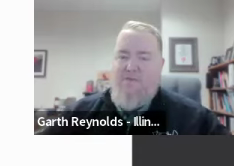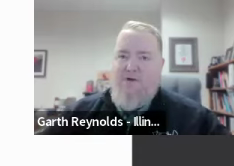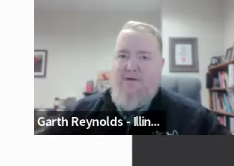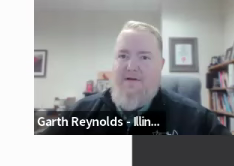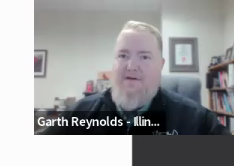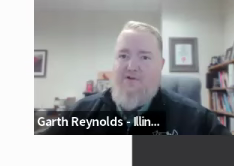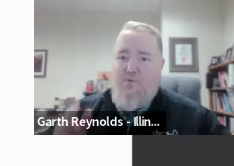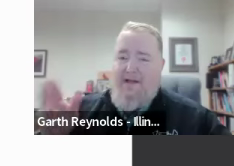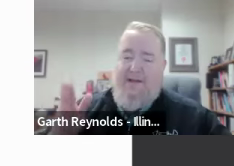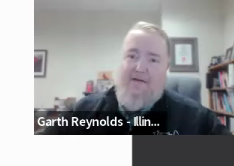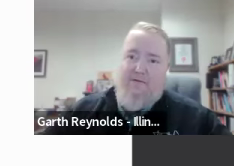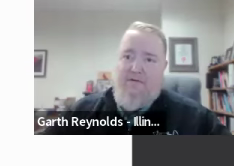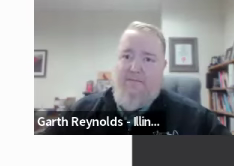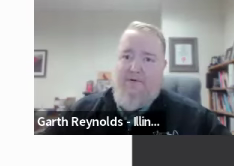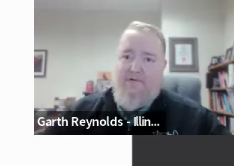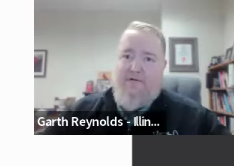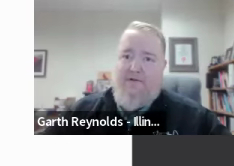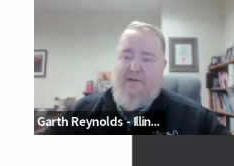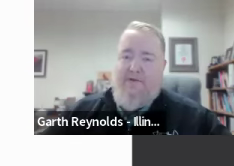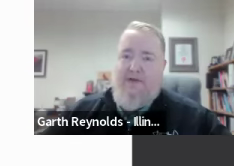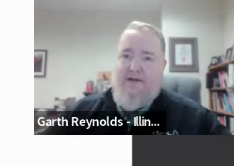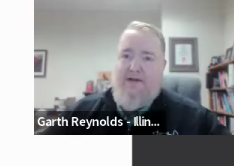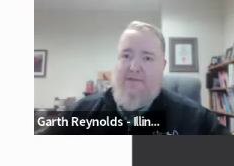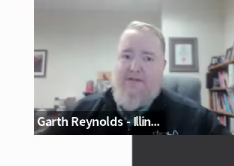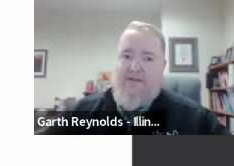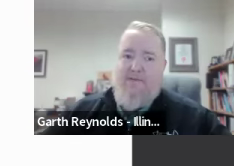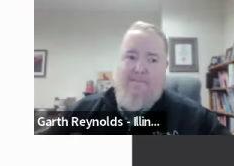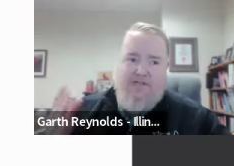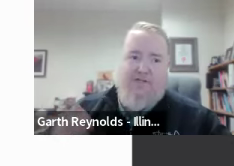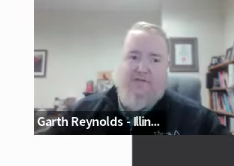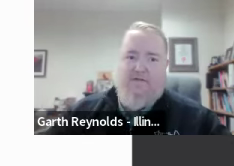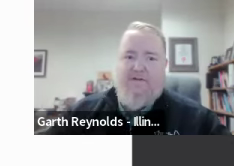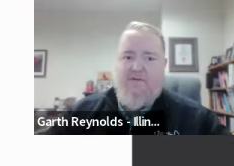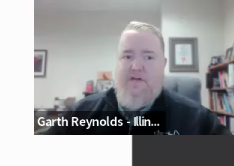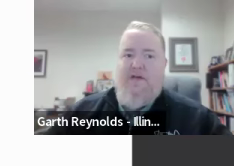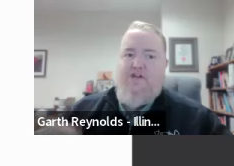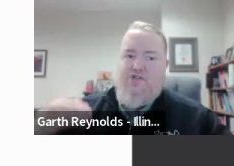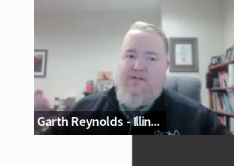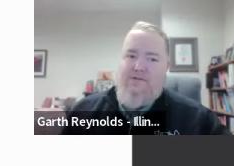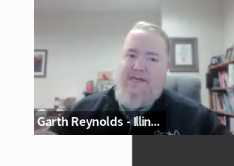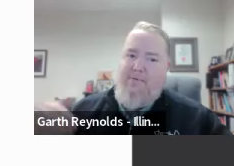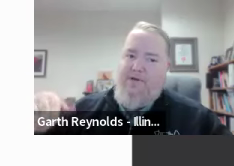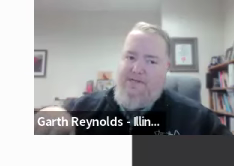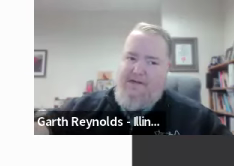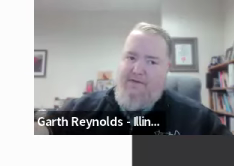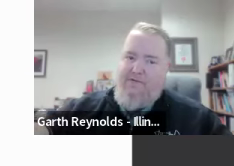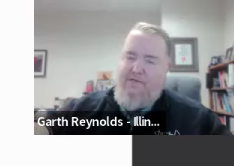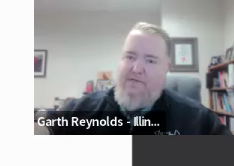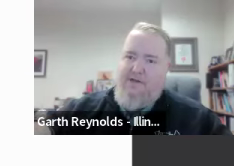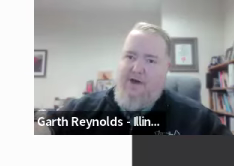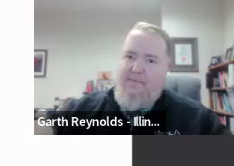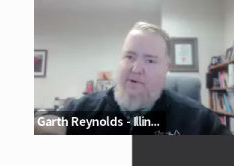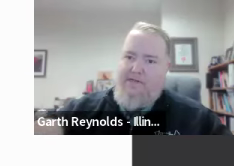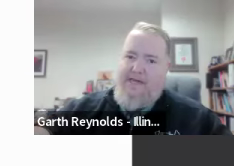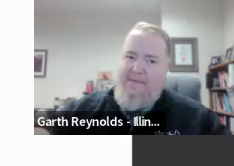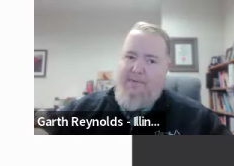know someone directly, personally with that legislator, mention those individuals. Stress those key points. Leave those